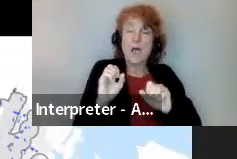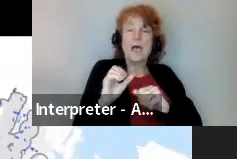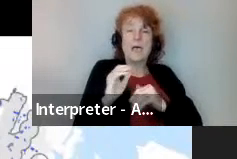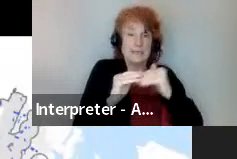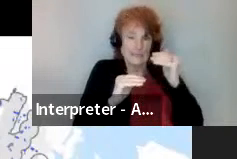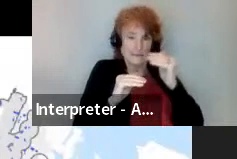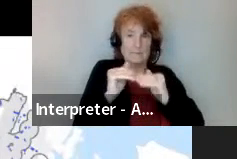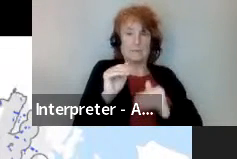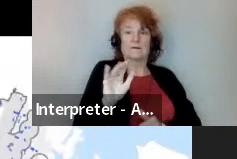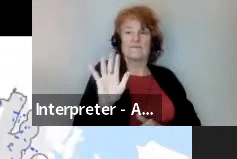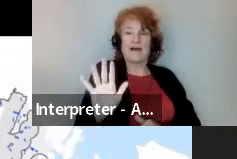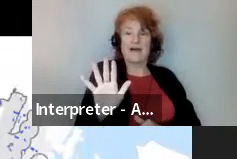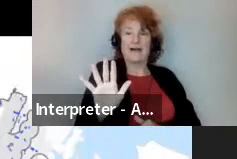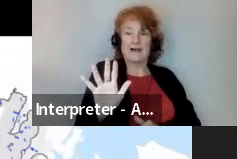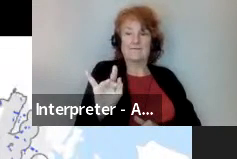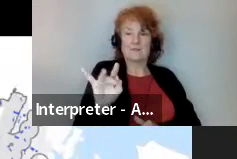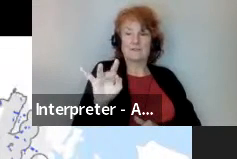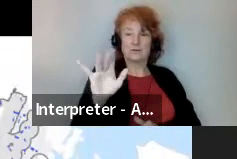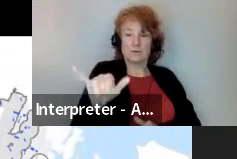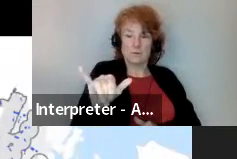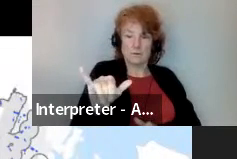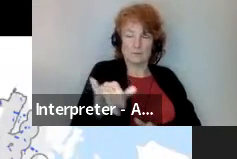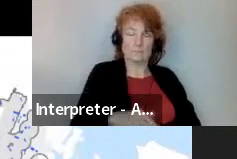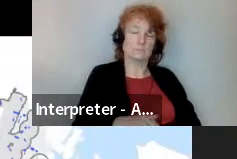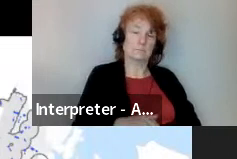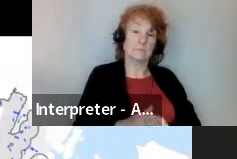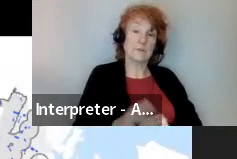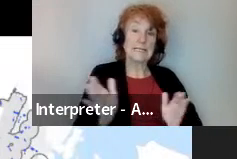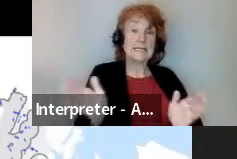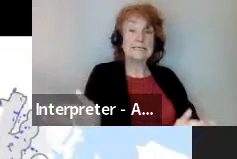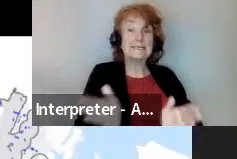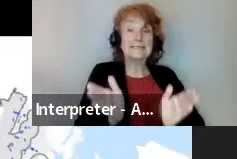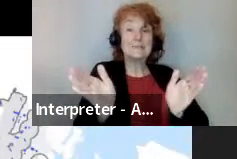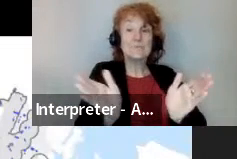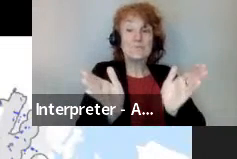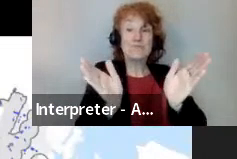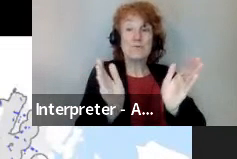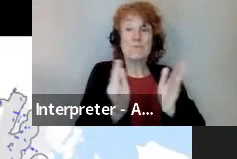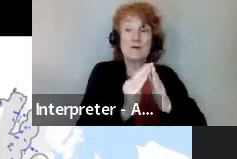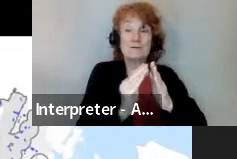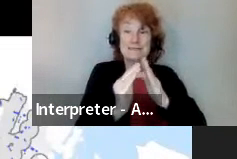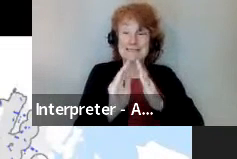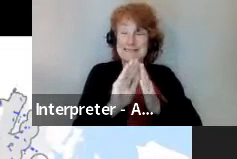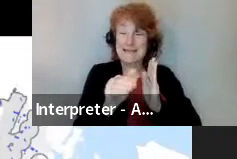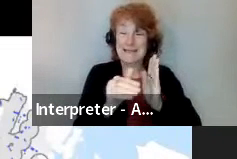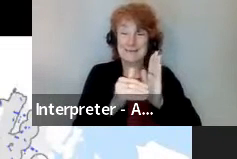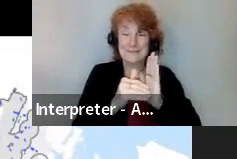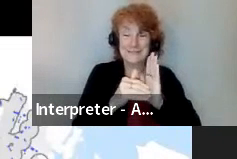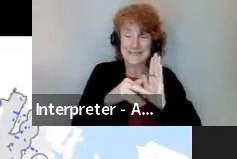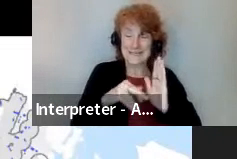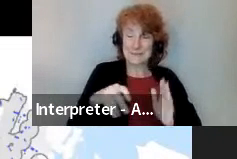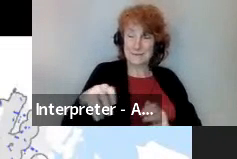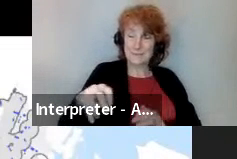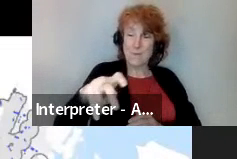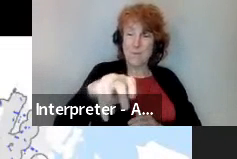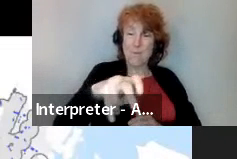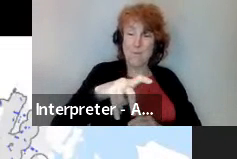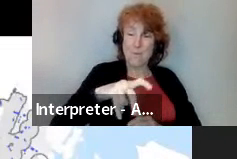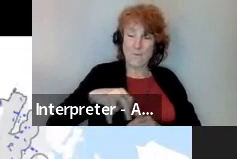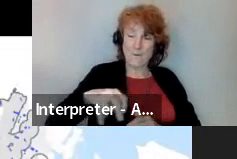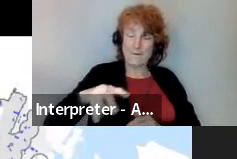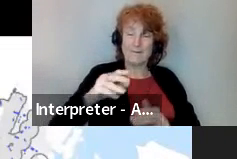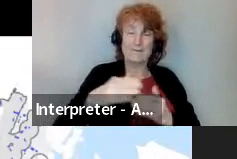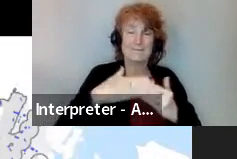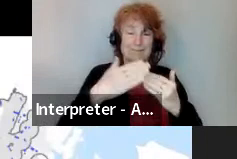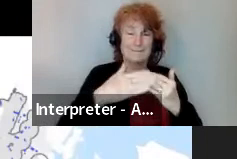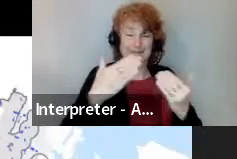commercial ground floor. This promotes walkable town centers right near transit, a sustainable model of development that will help both residents and local retail to